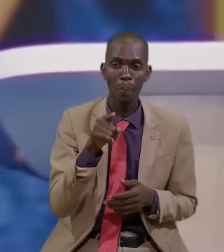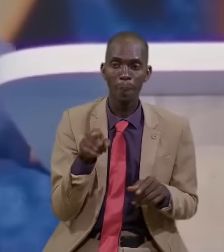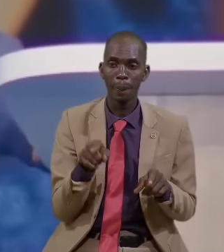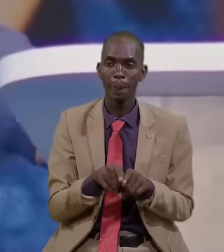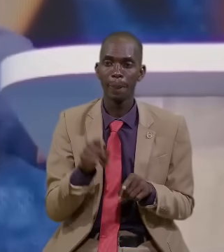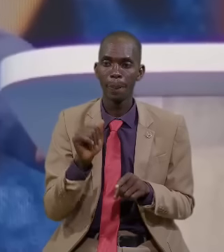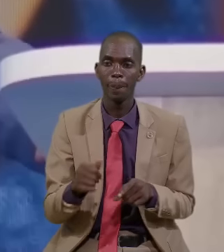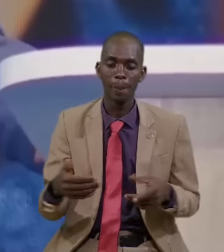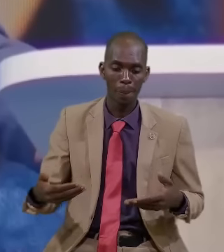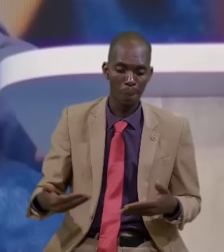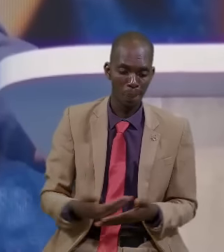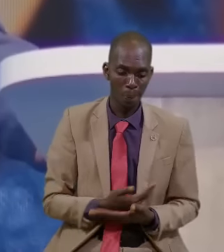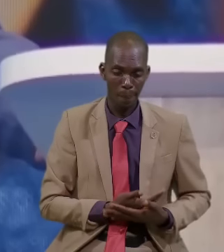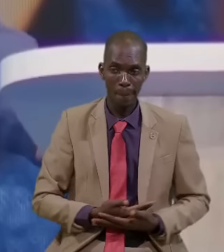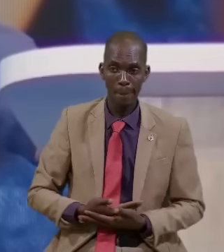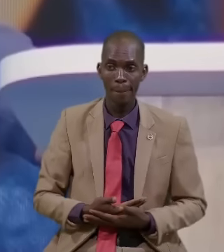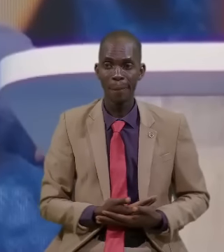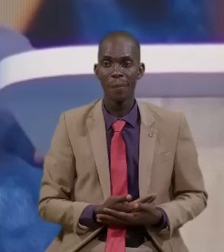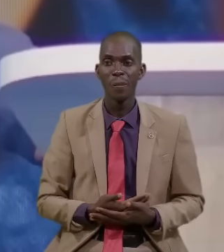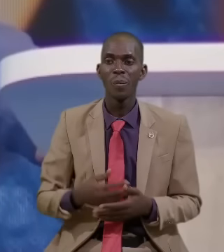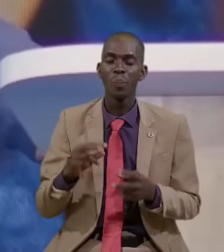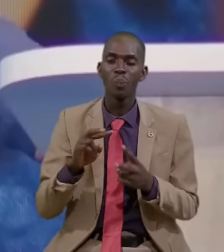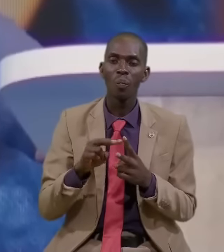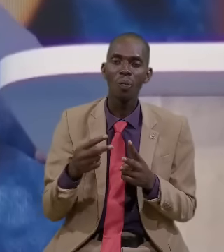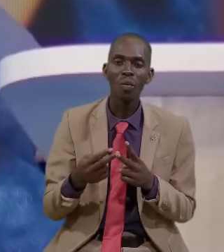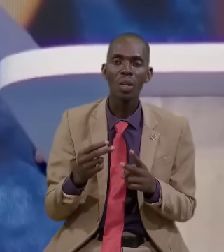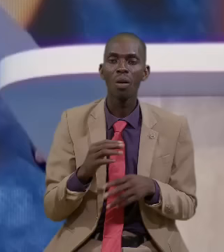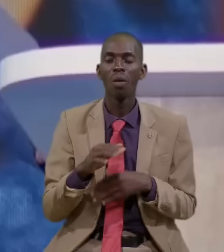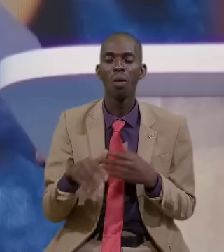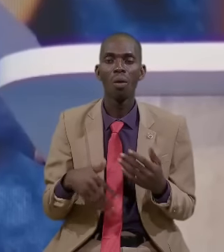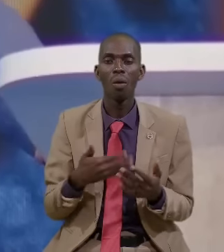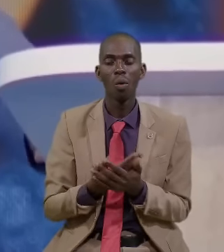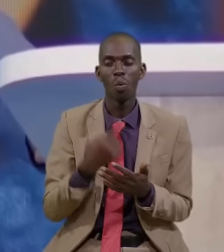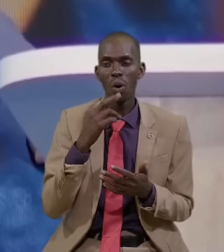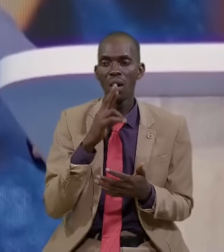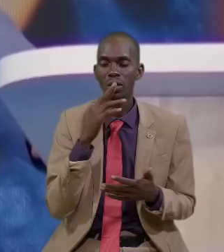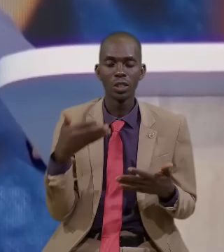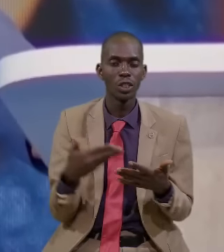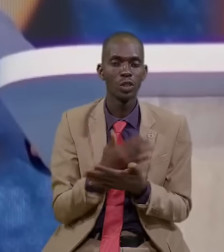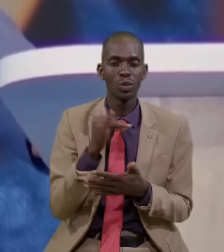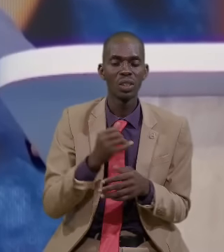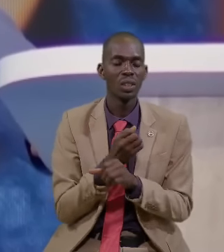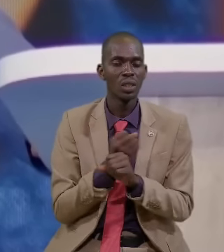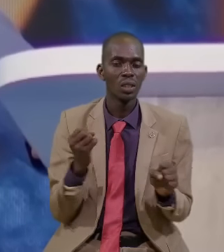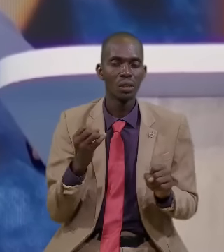babe, or those who have been converts to the Lord, disciples of the